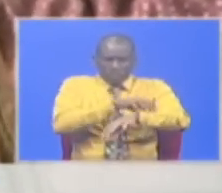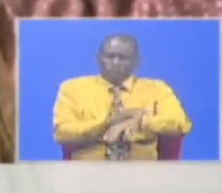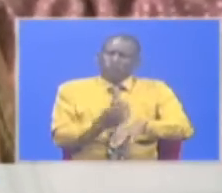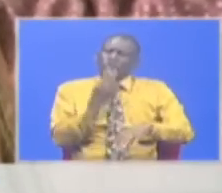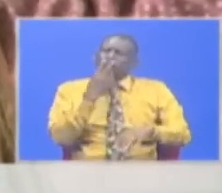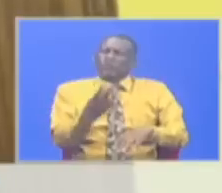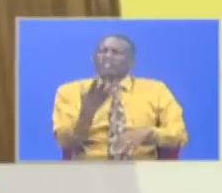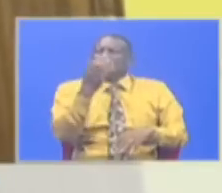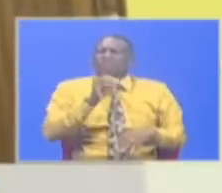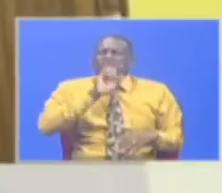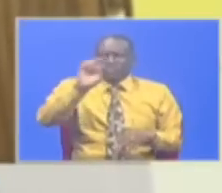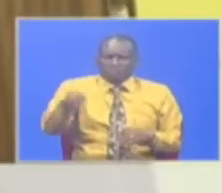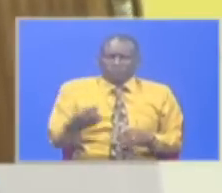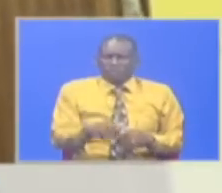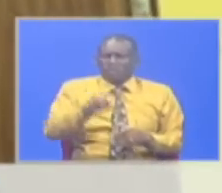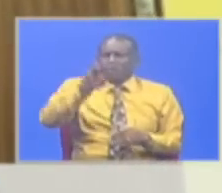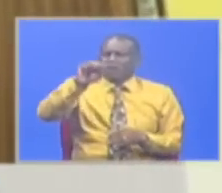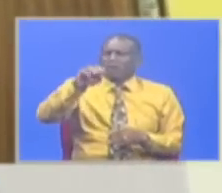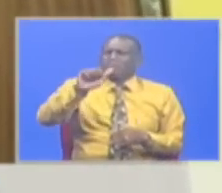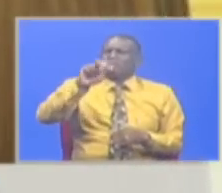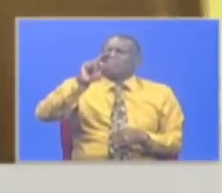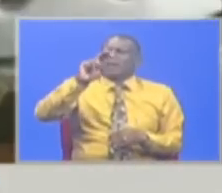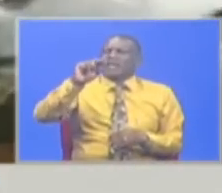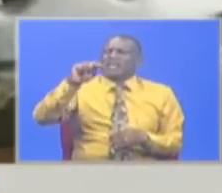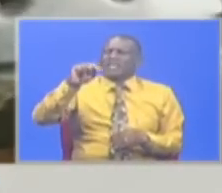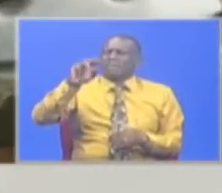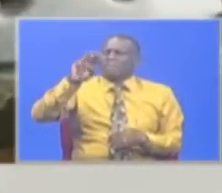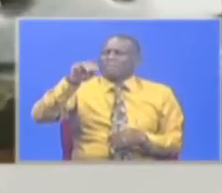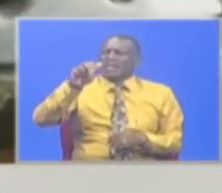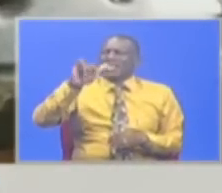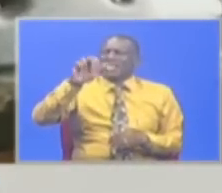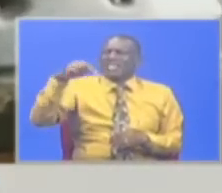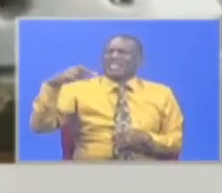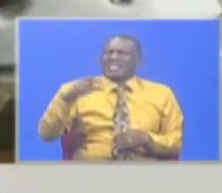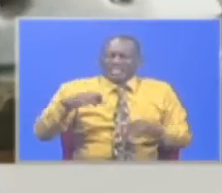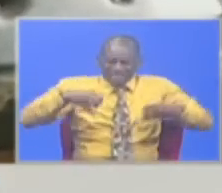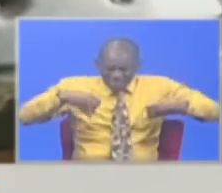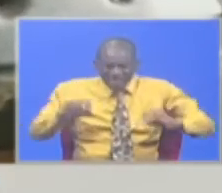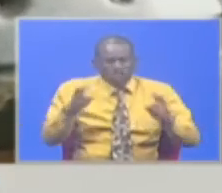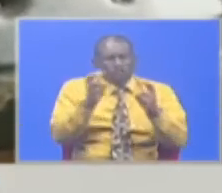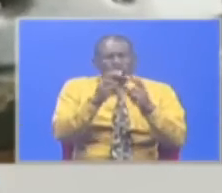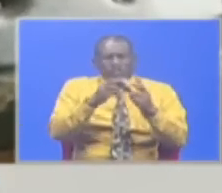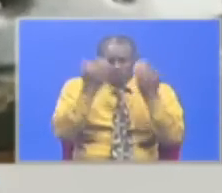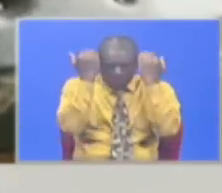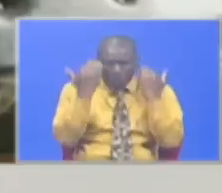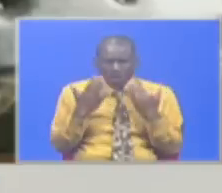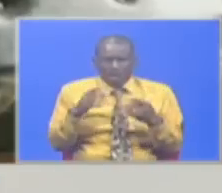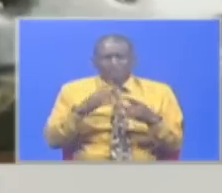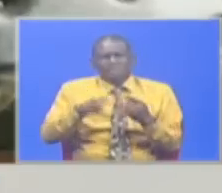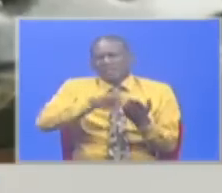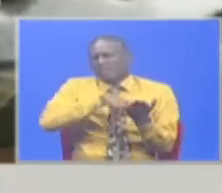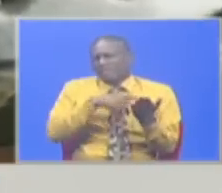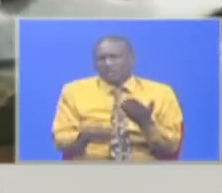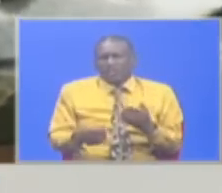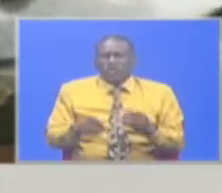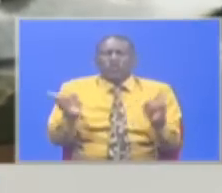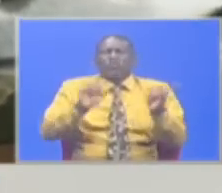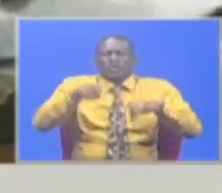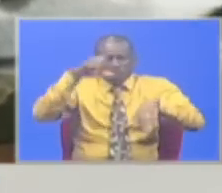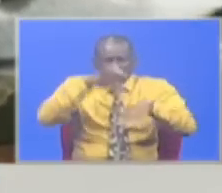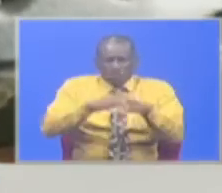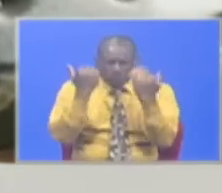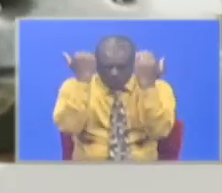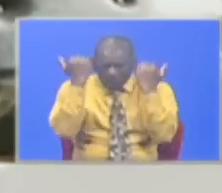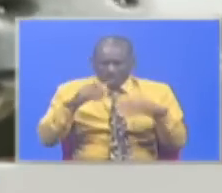1250. Maingi's attempts to reach the lawyer have been futile. We did not find Ndambuki at his office when we